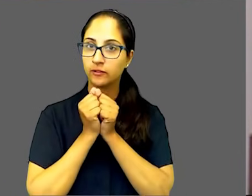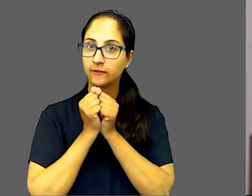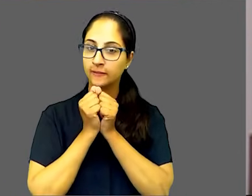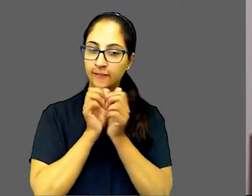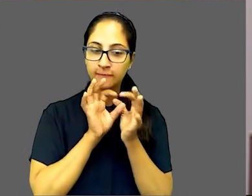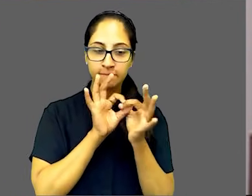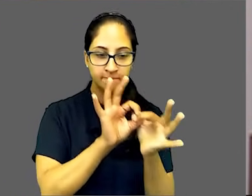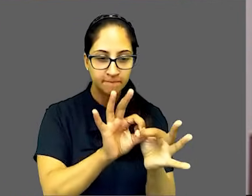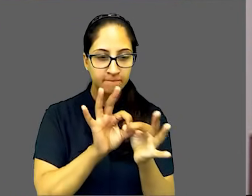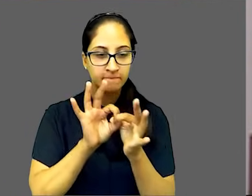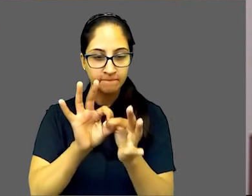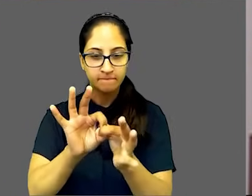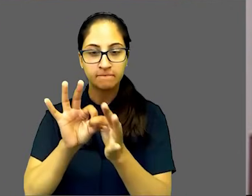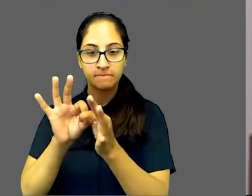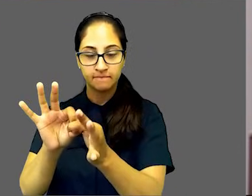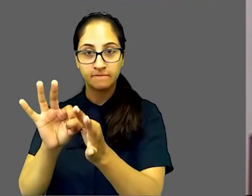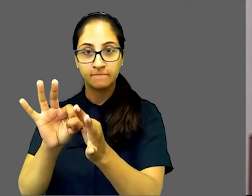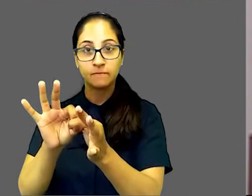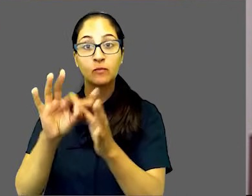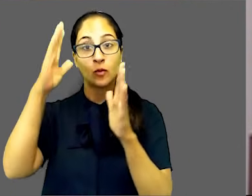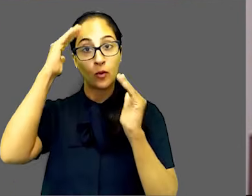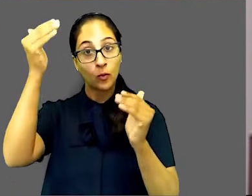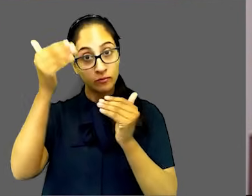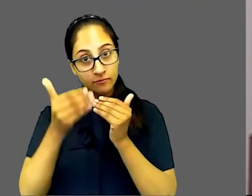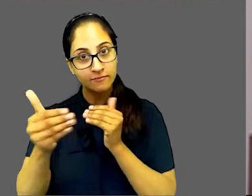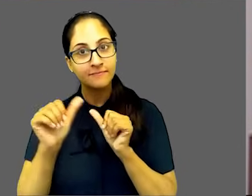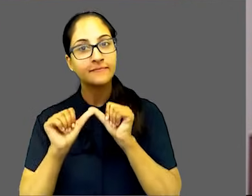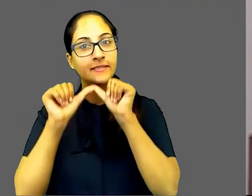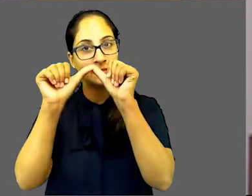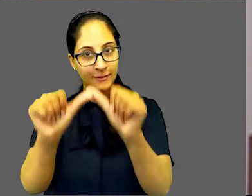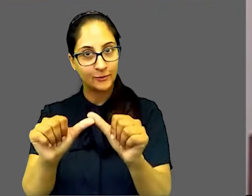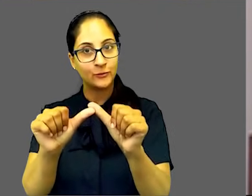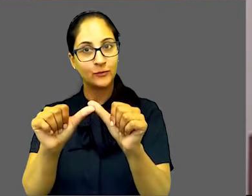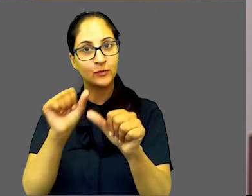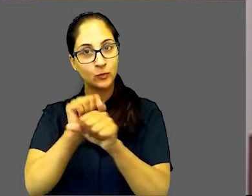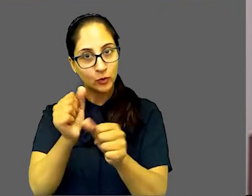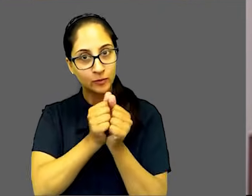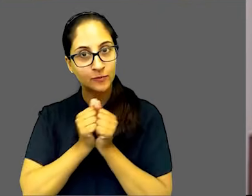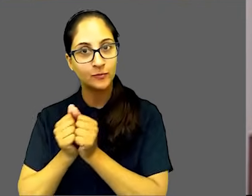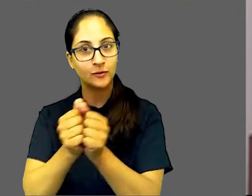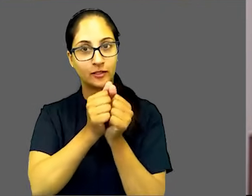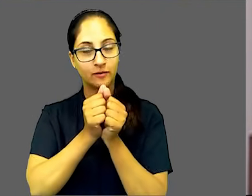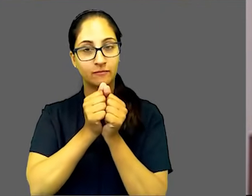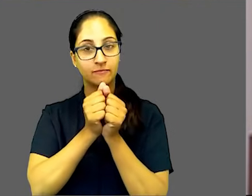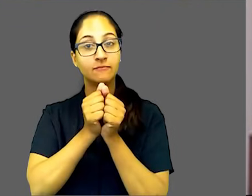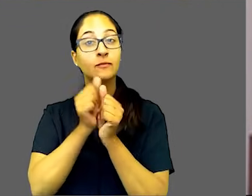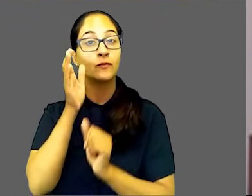deeply into the past, and extending, we hope and trust, into an